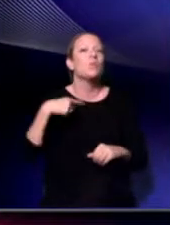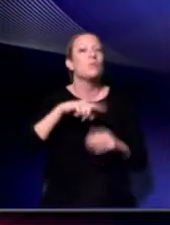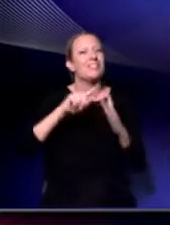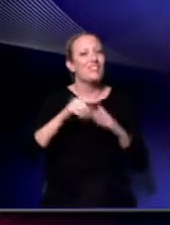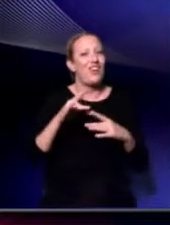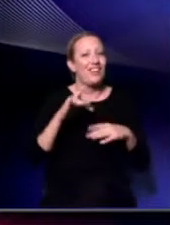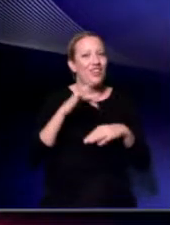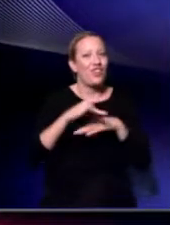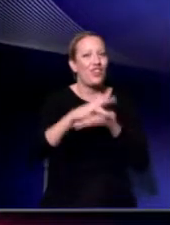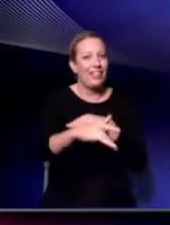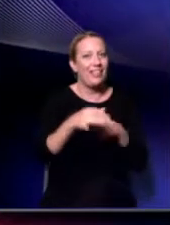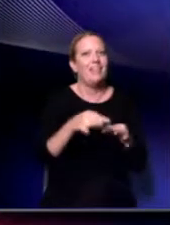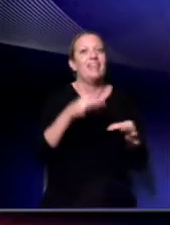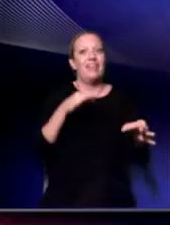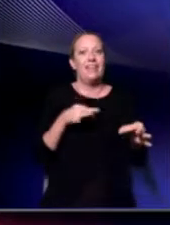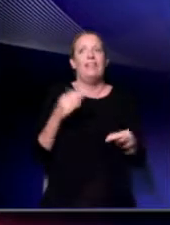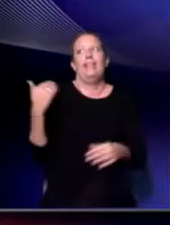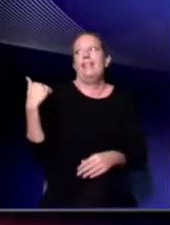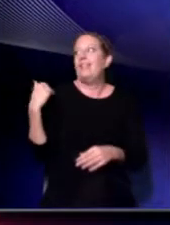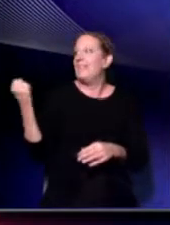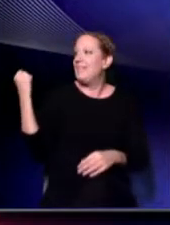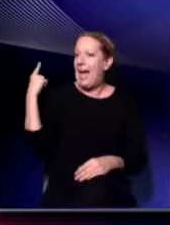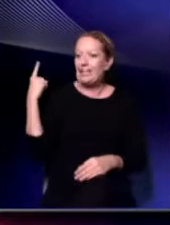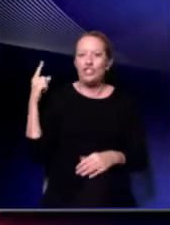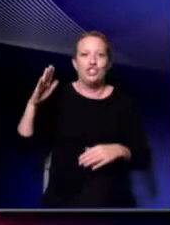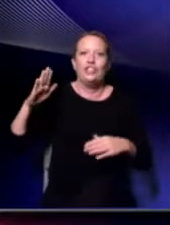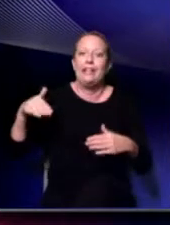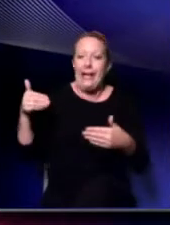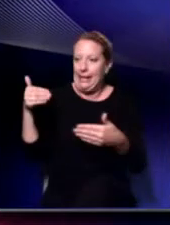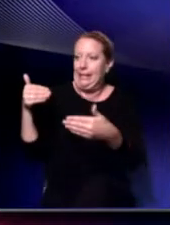this year. Last year, we started pretty late.